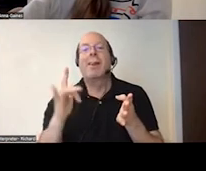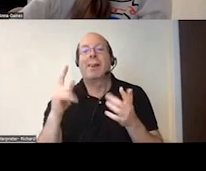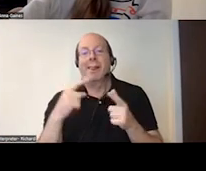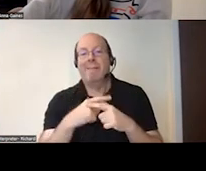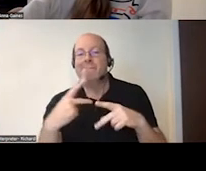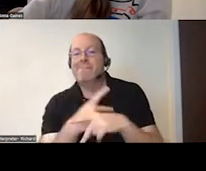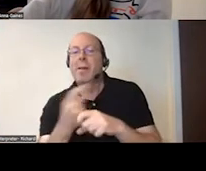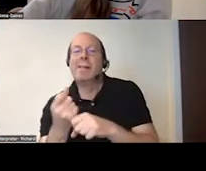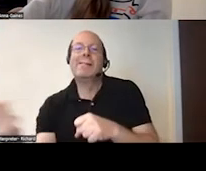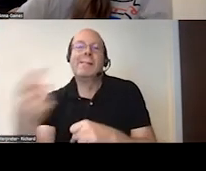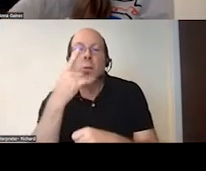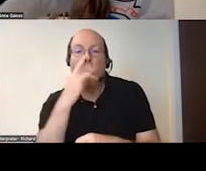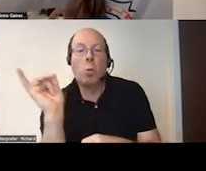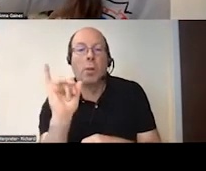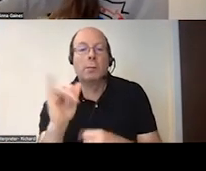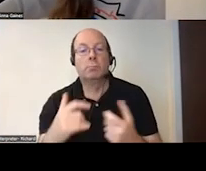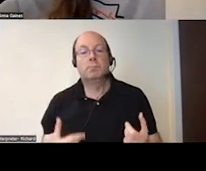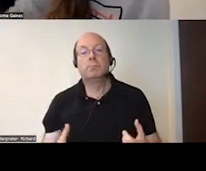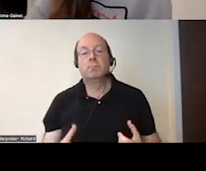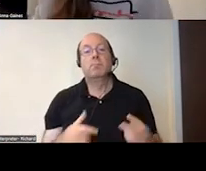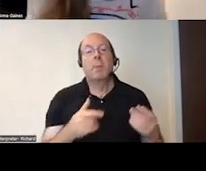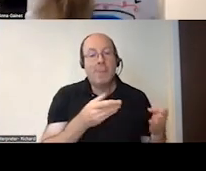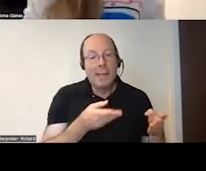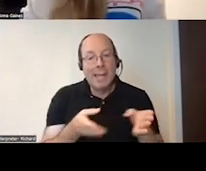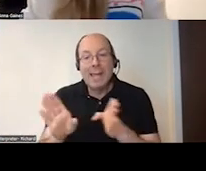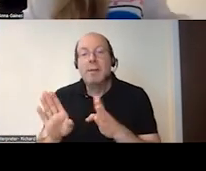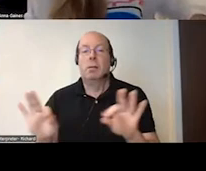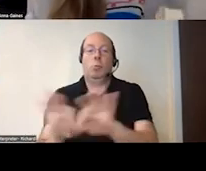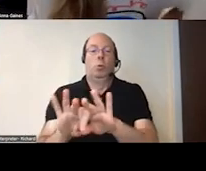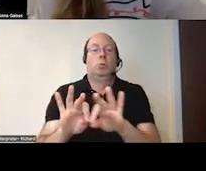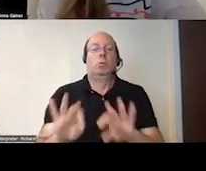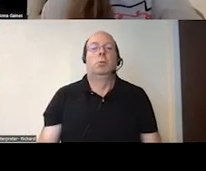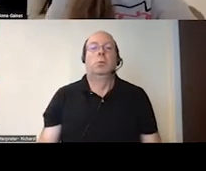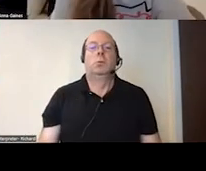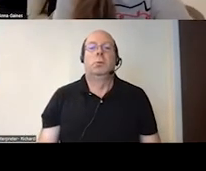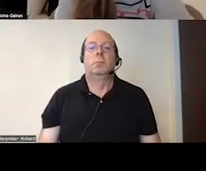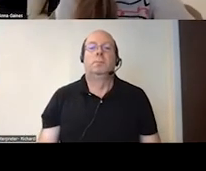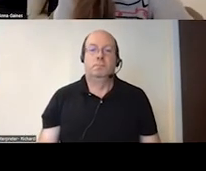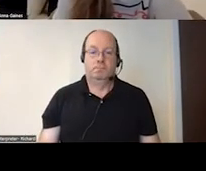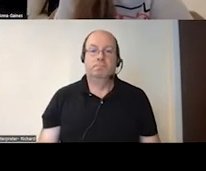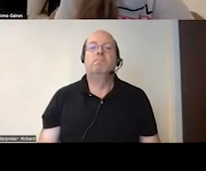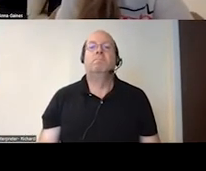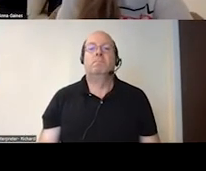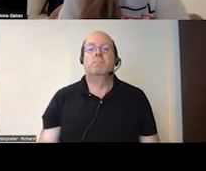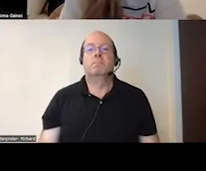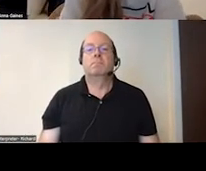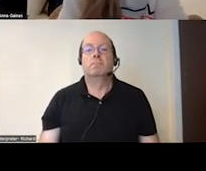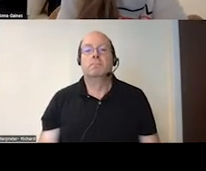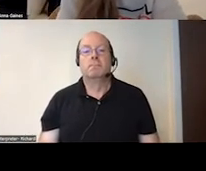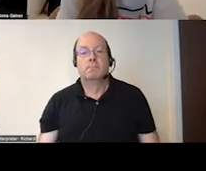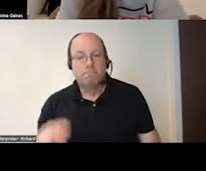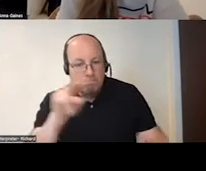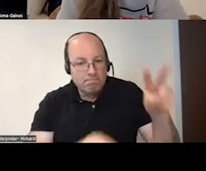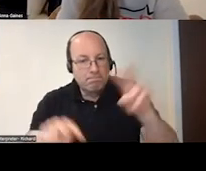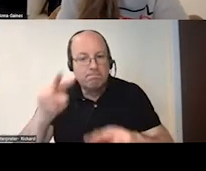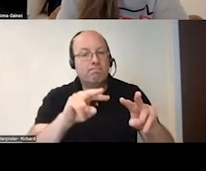like. So yeah, pivoting is important. And finding out like what works both